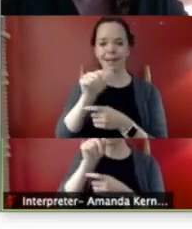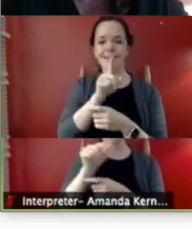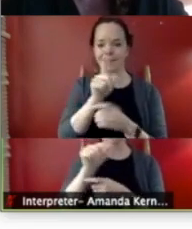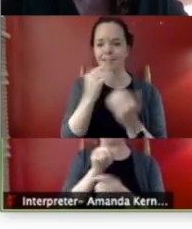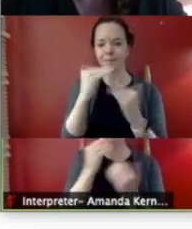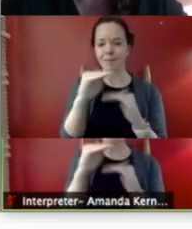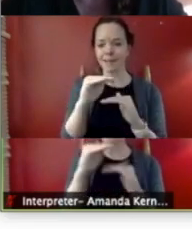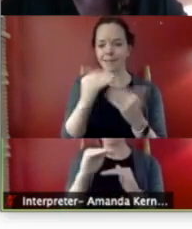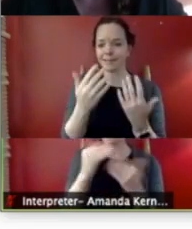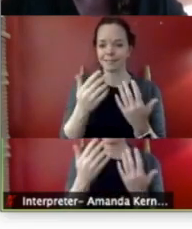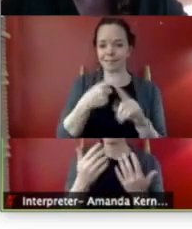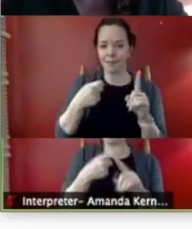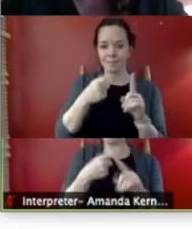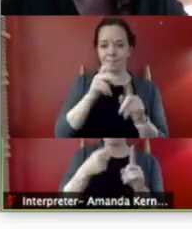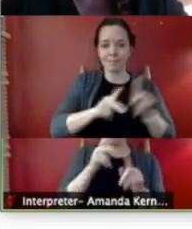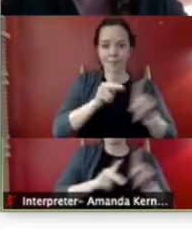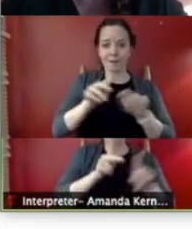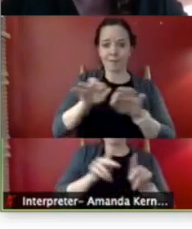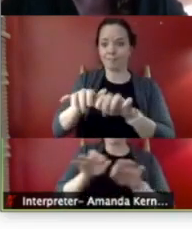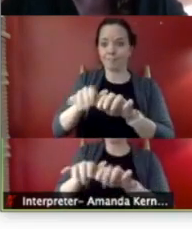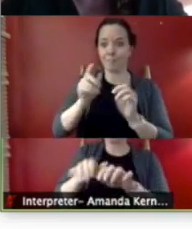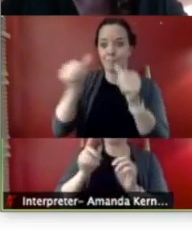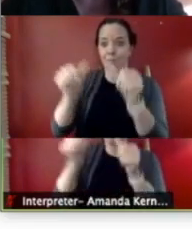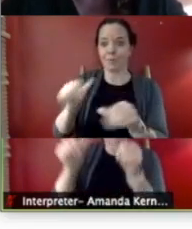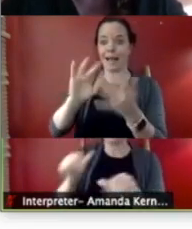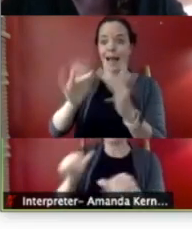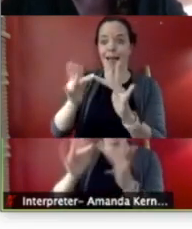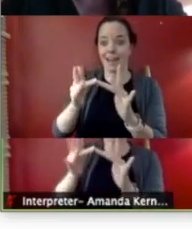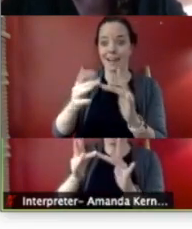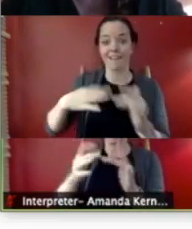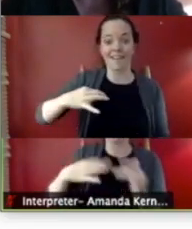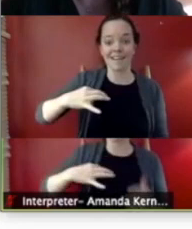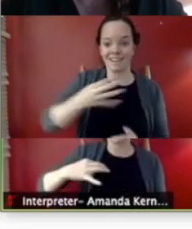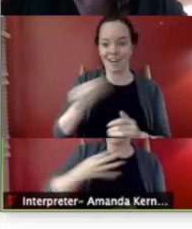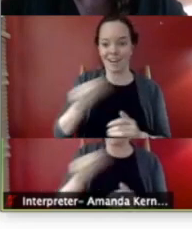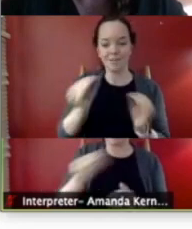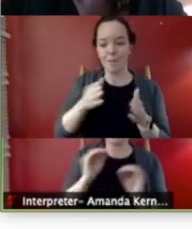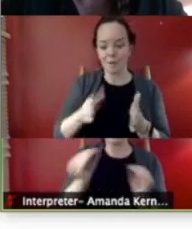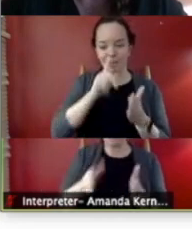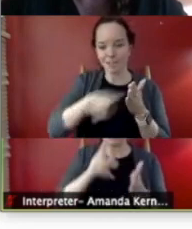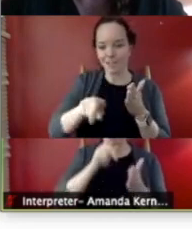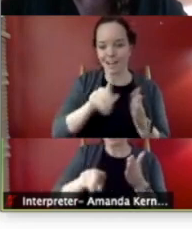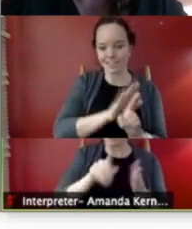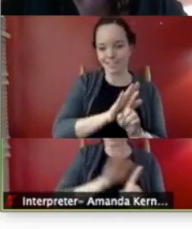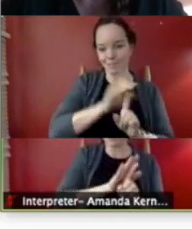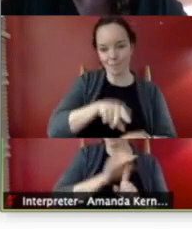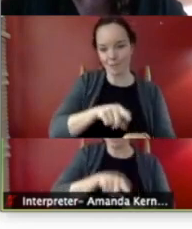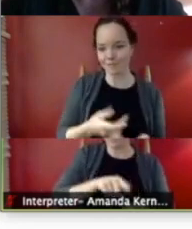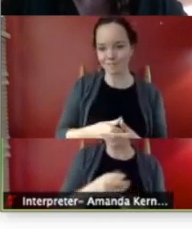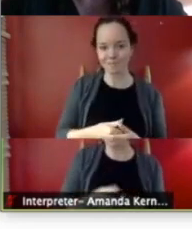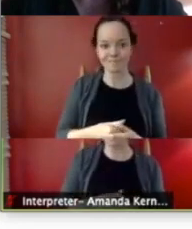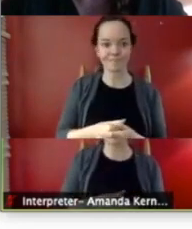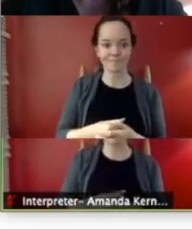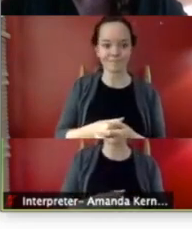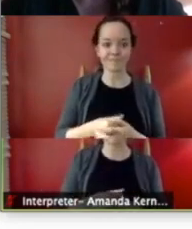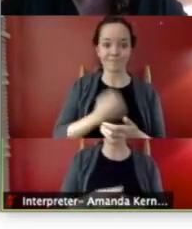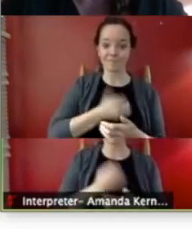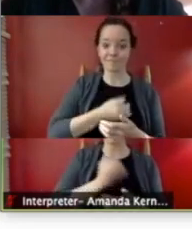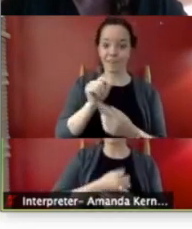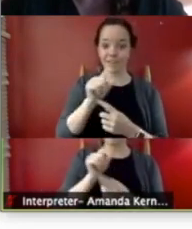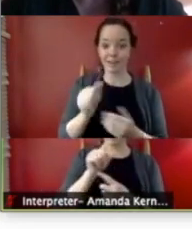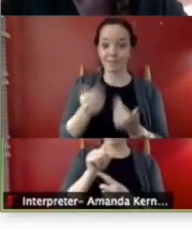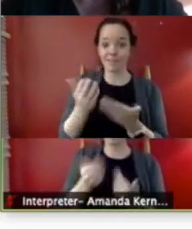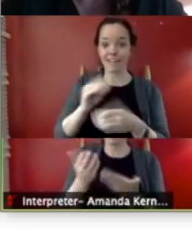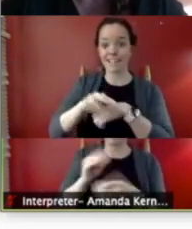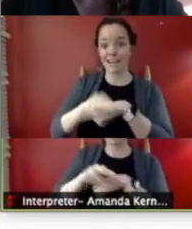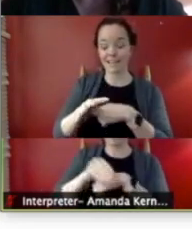online voluntarily, and we had no way to verify their reports. Our data provides guidance that can support self-removal,